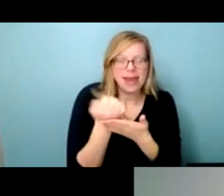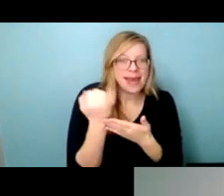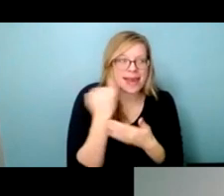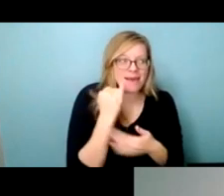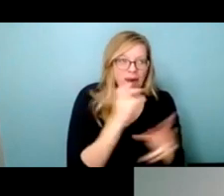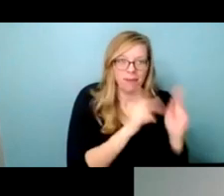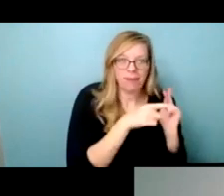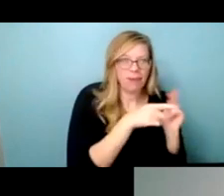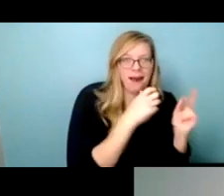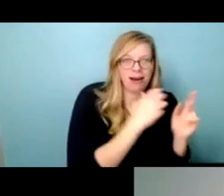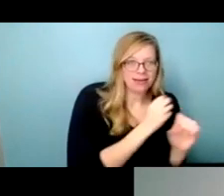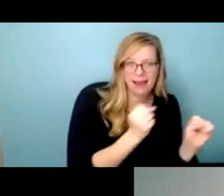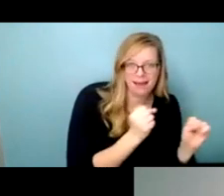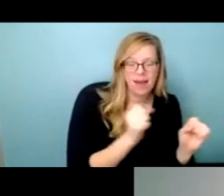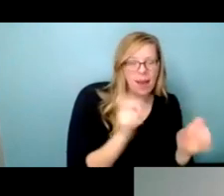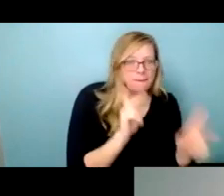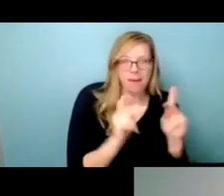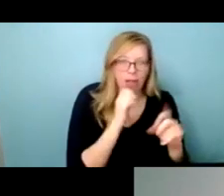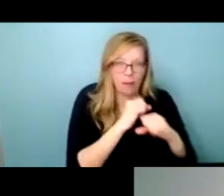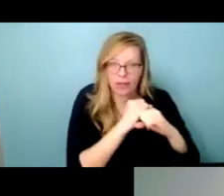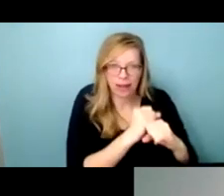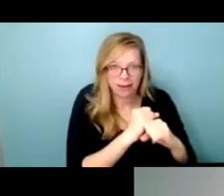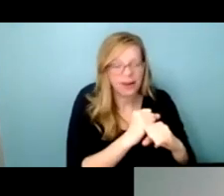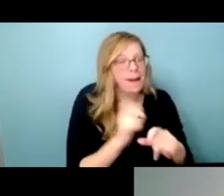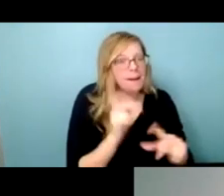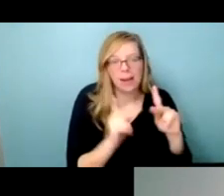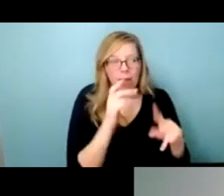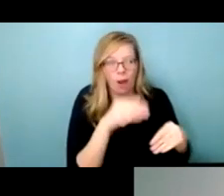and your people aren't protected and your people aren't provided what they need?